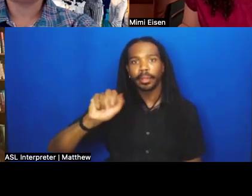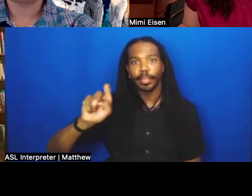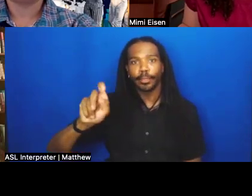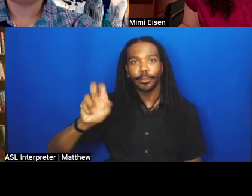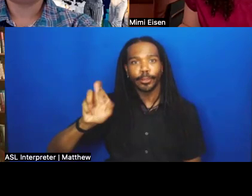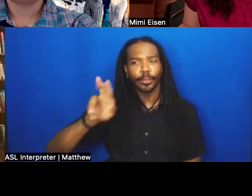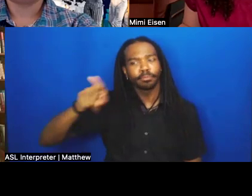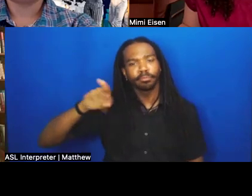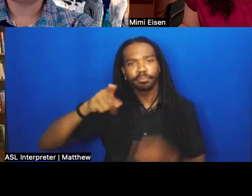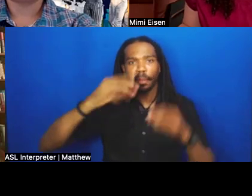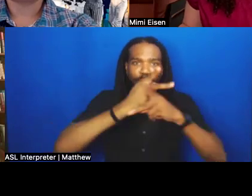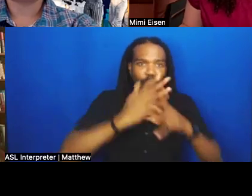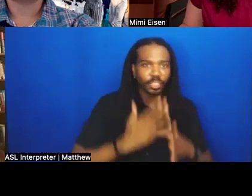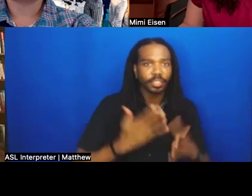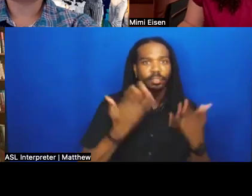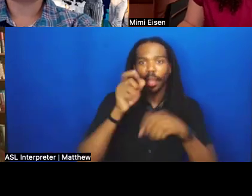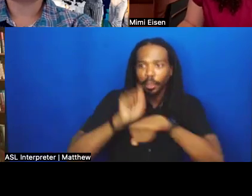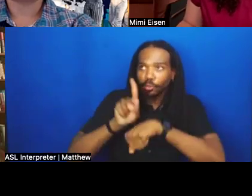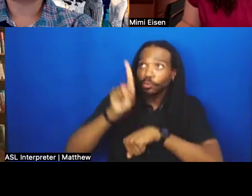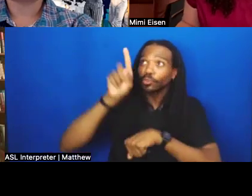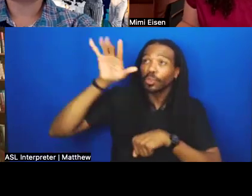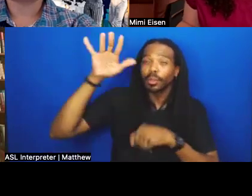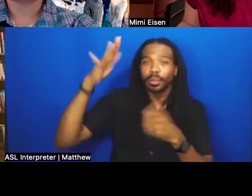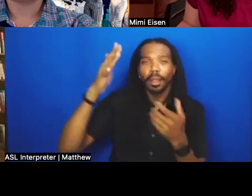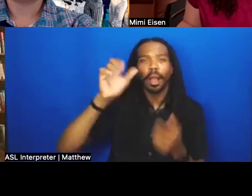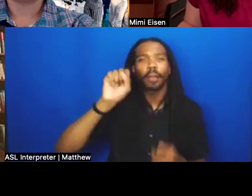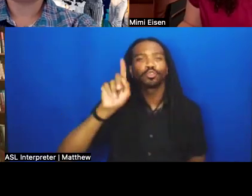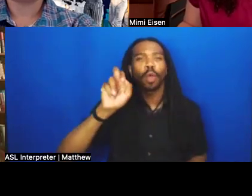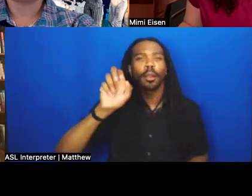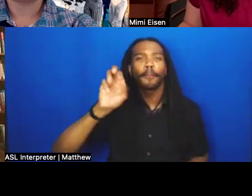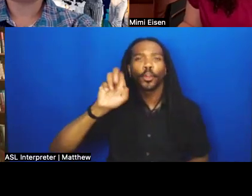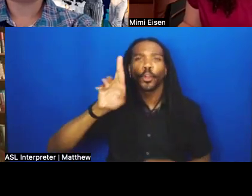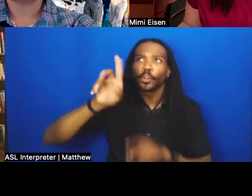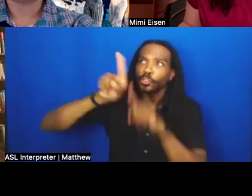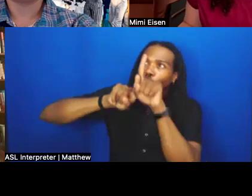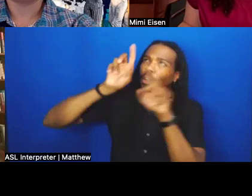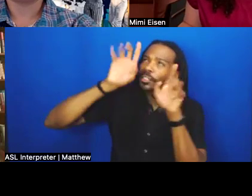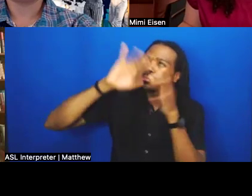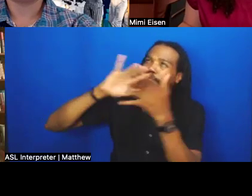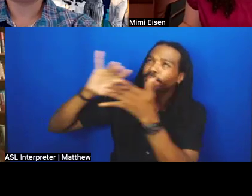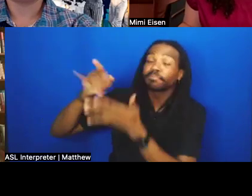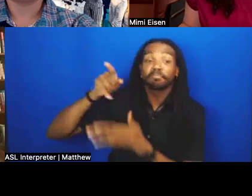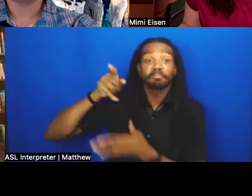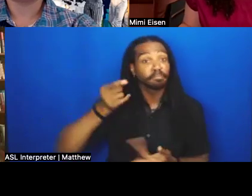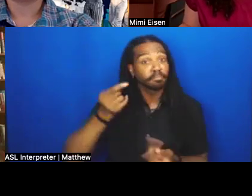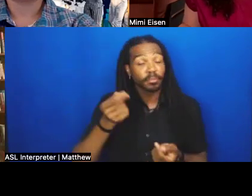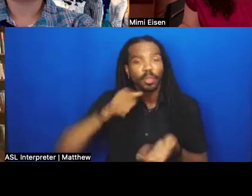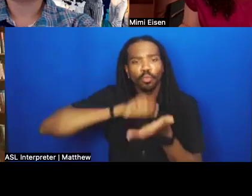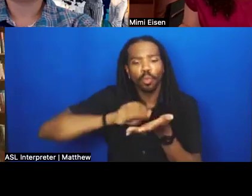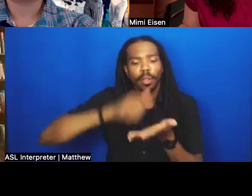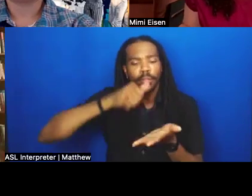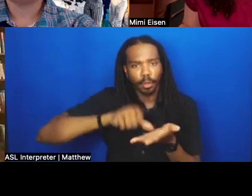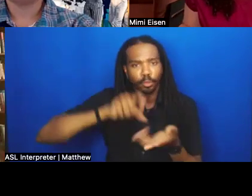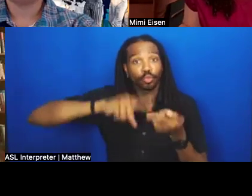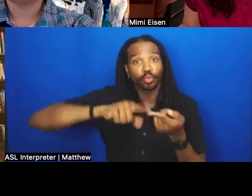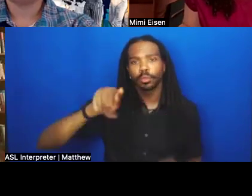astronomer, surveyor, and he wrote a letter directly to Thomas Jefferson in 1791 that I